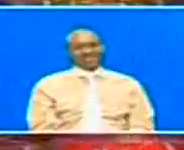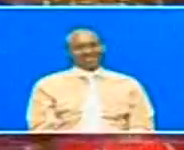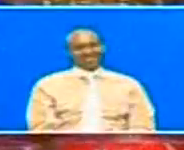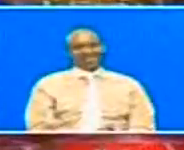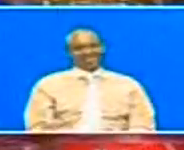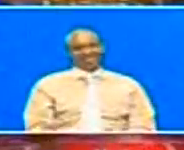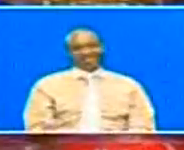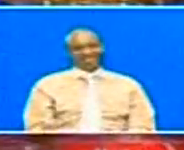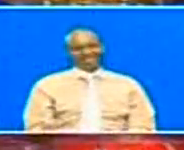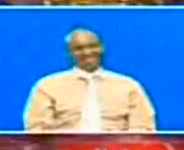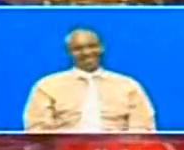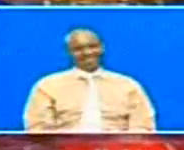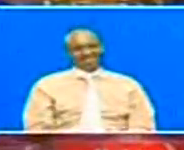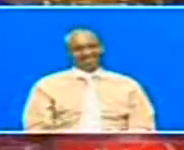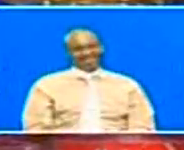Anyway. Oh, Fred.